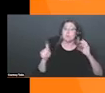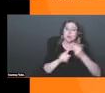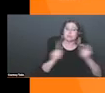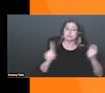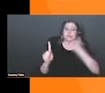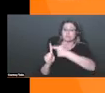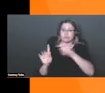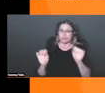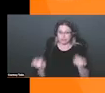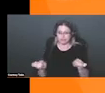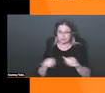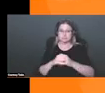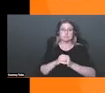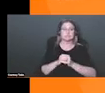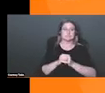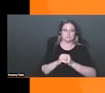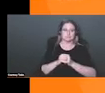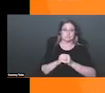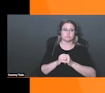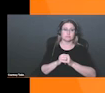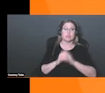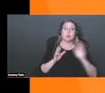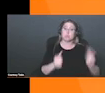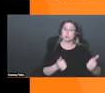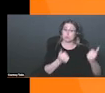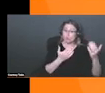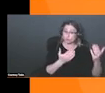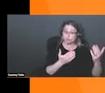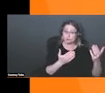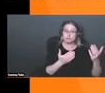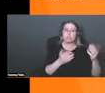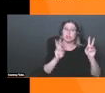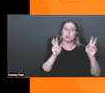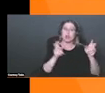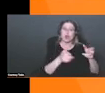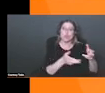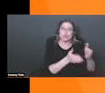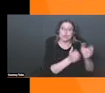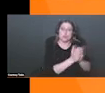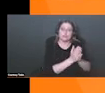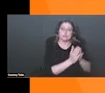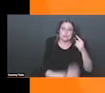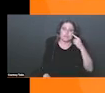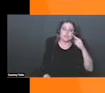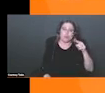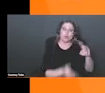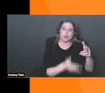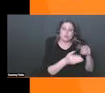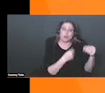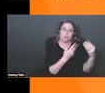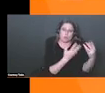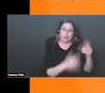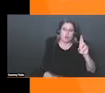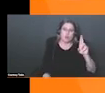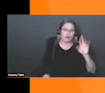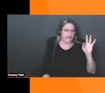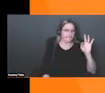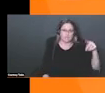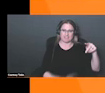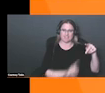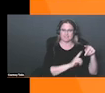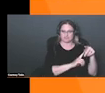The other type of proposal I'm going to talk about is requests for proposals, which I'm going to refer to as